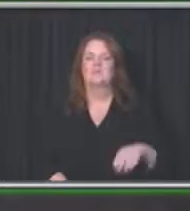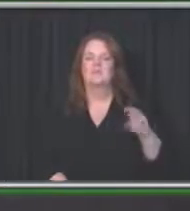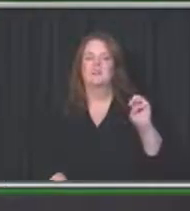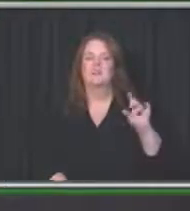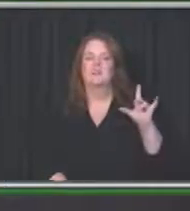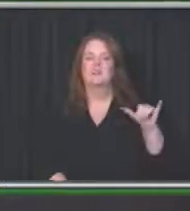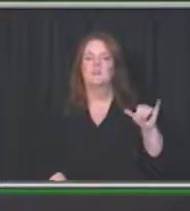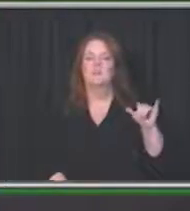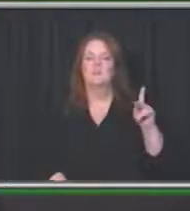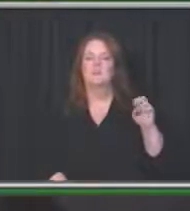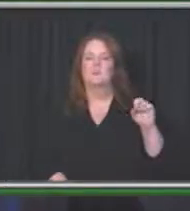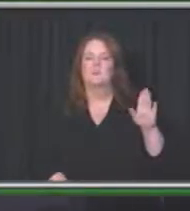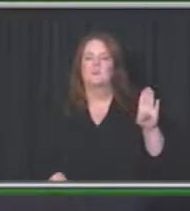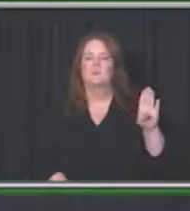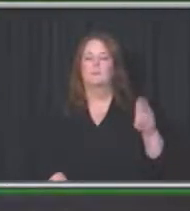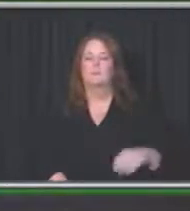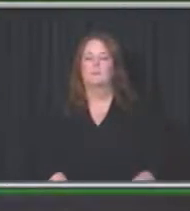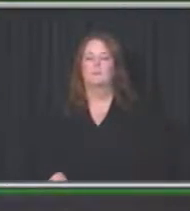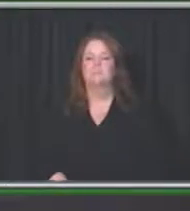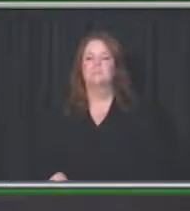Emily Kolb.